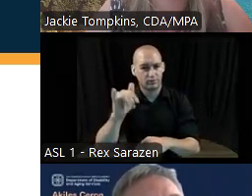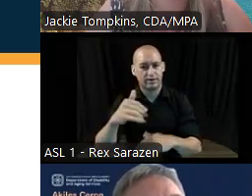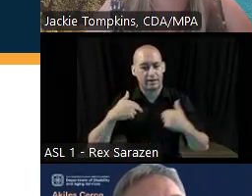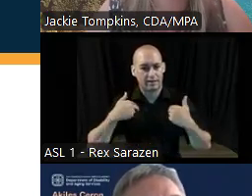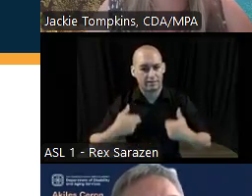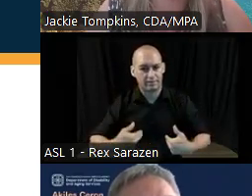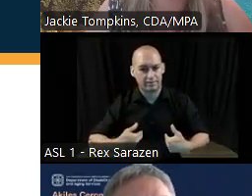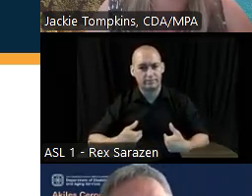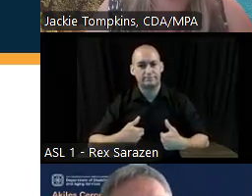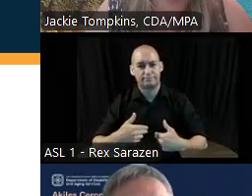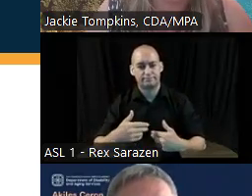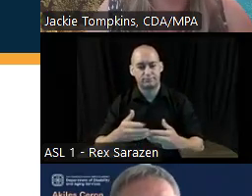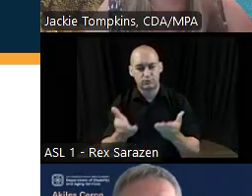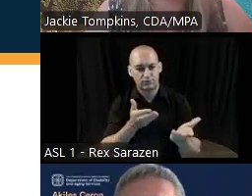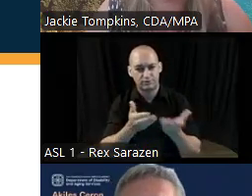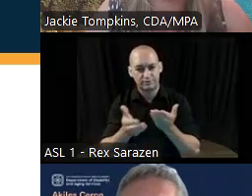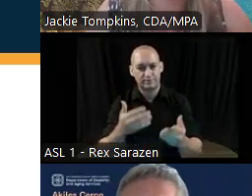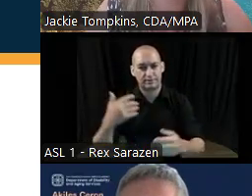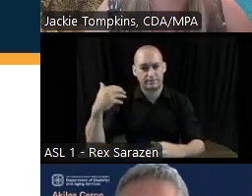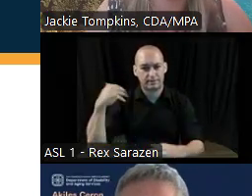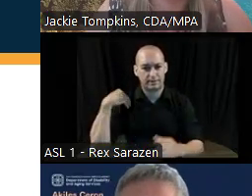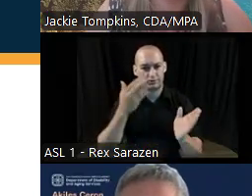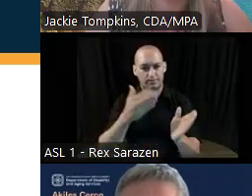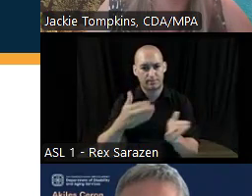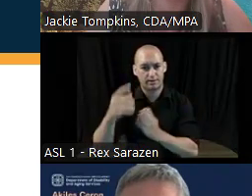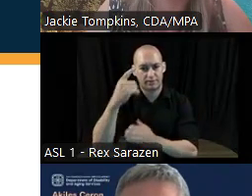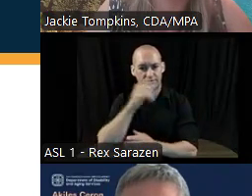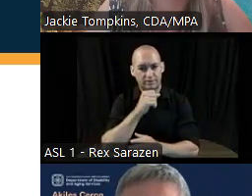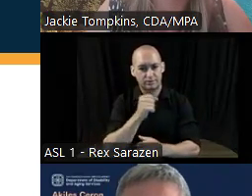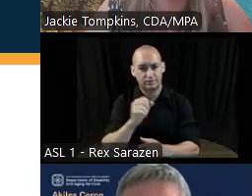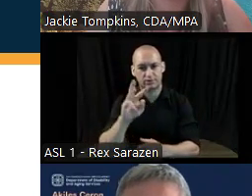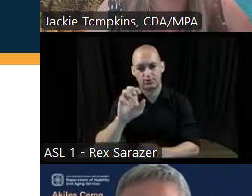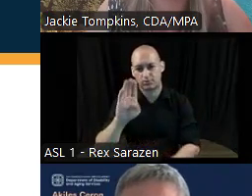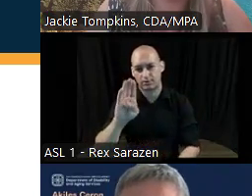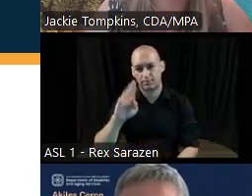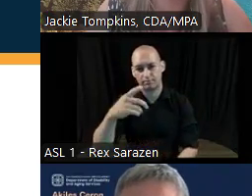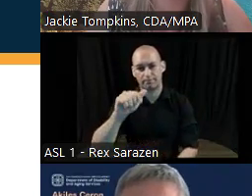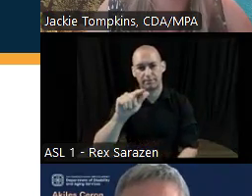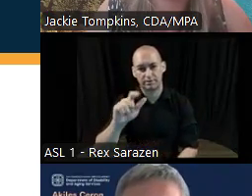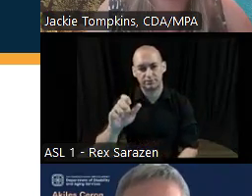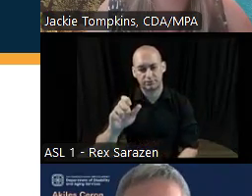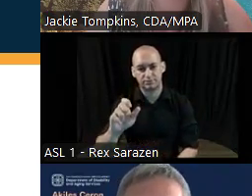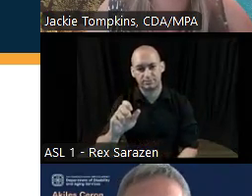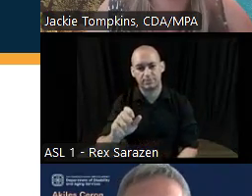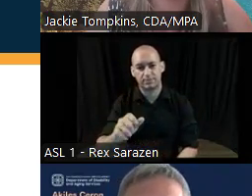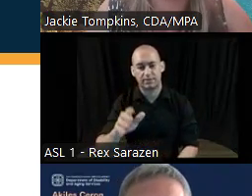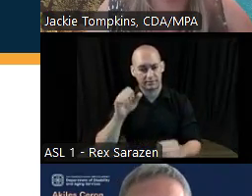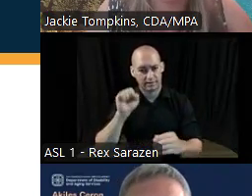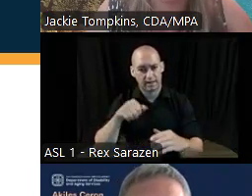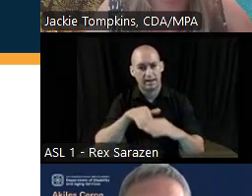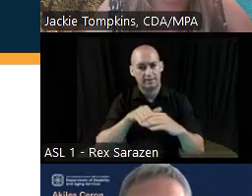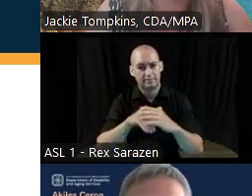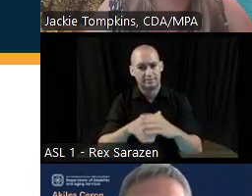Services Agency's Master Plan for Aging webpage. So you all will be able to access, again, the meeting slide, transcript, and